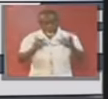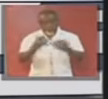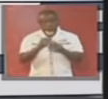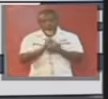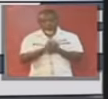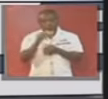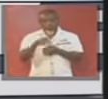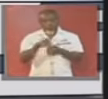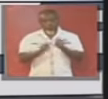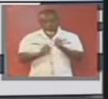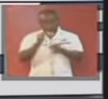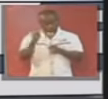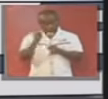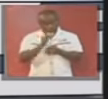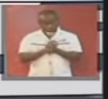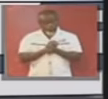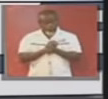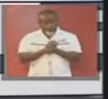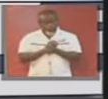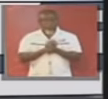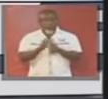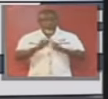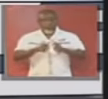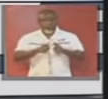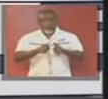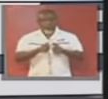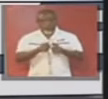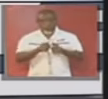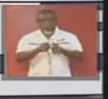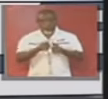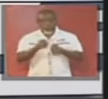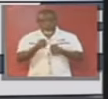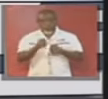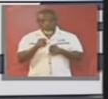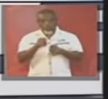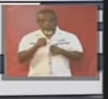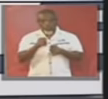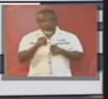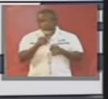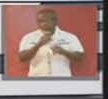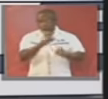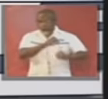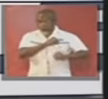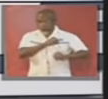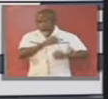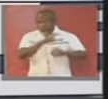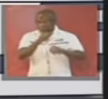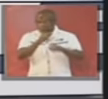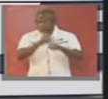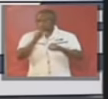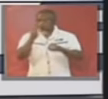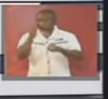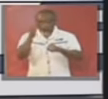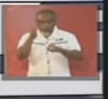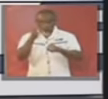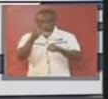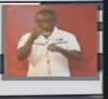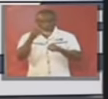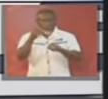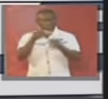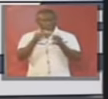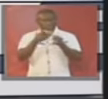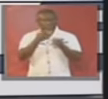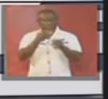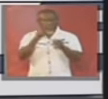Security's purview would really be the authorization for persons to enter the country. So in response to this, the parallel healthcare system